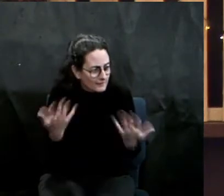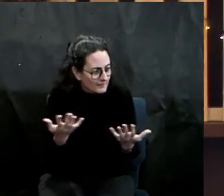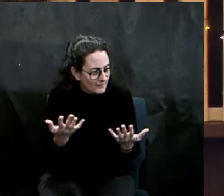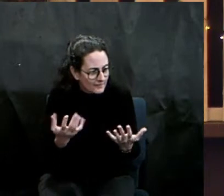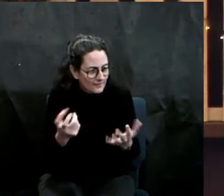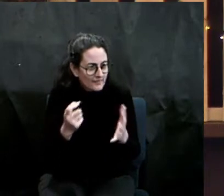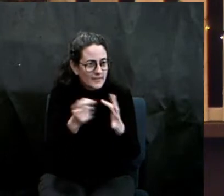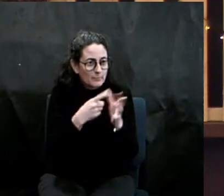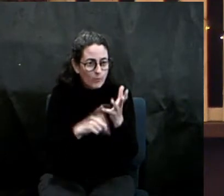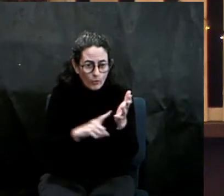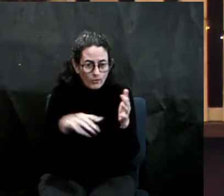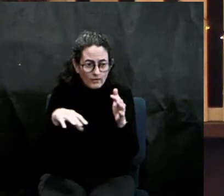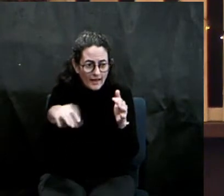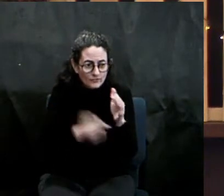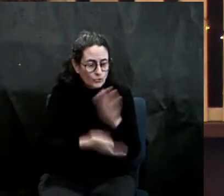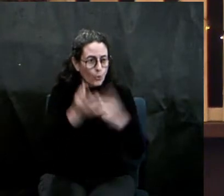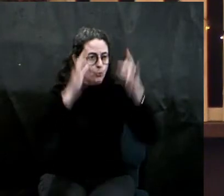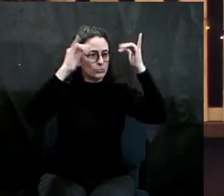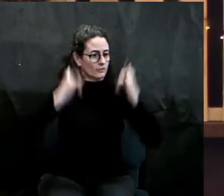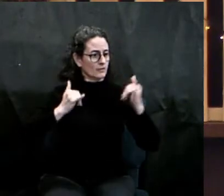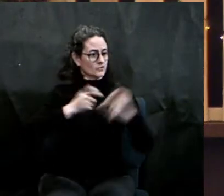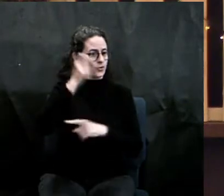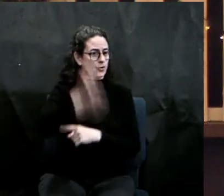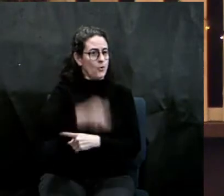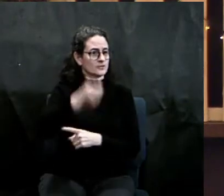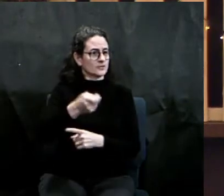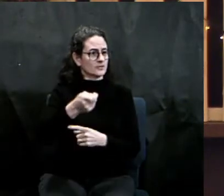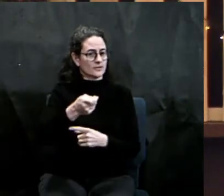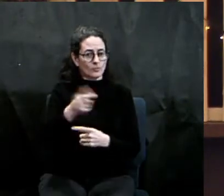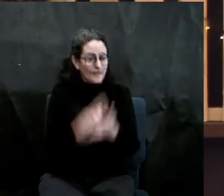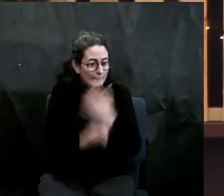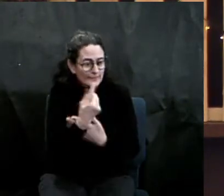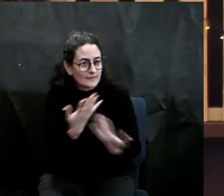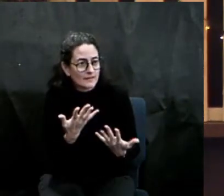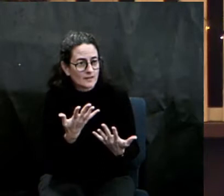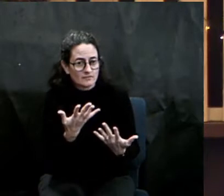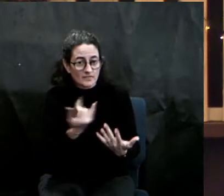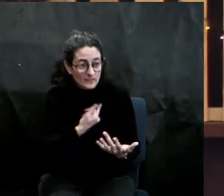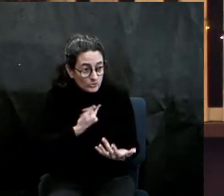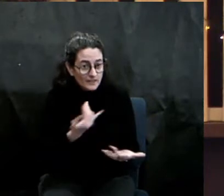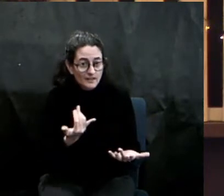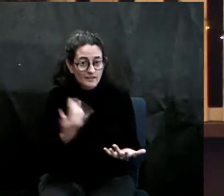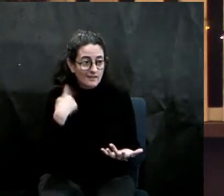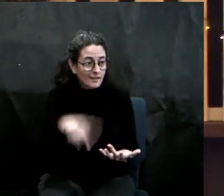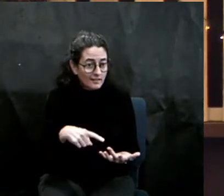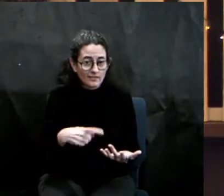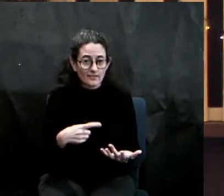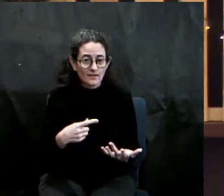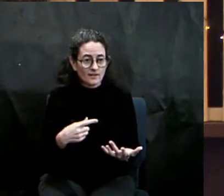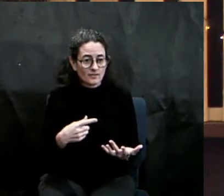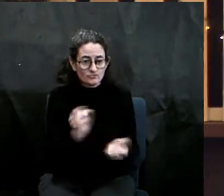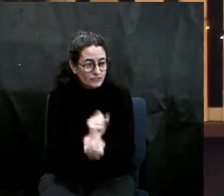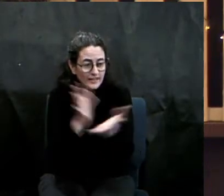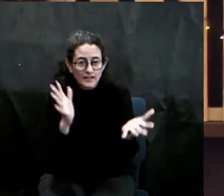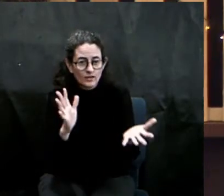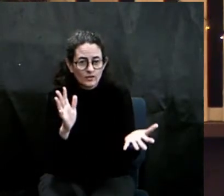in court before Caesar? And if he did, what was the result? Was he found guilty and executed, or was he exonerated